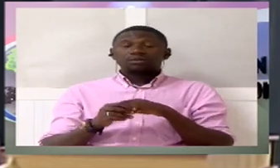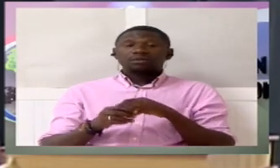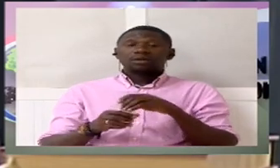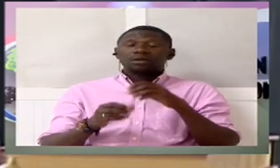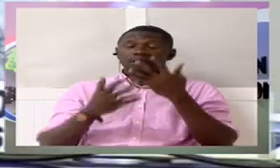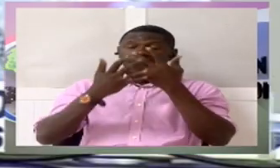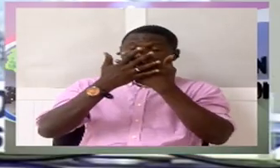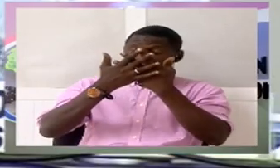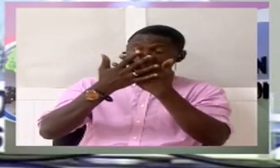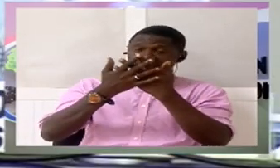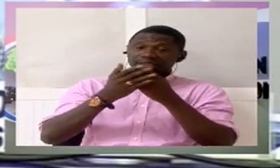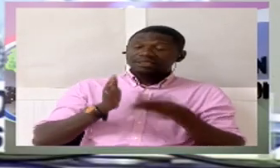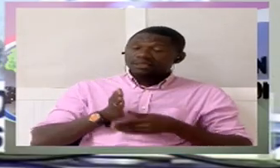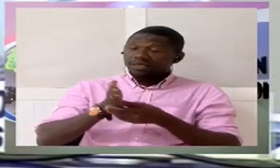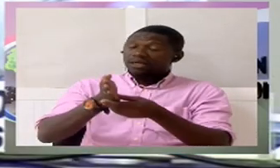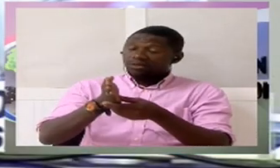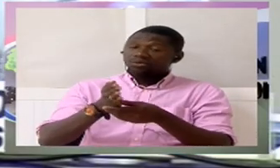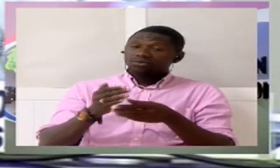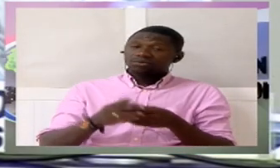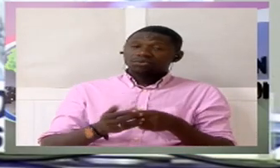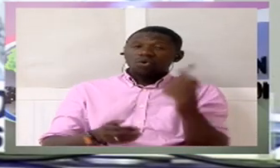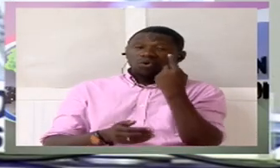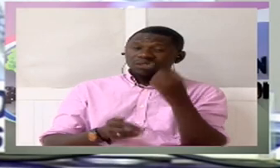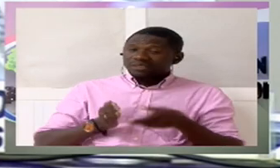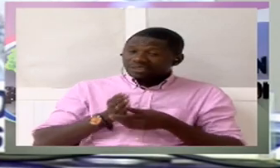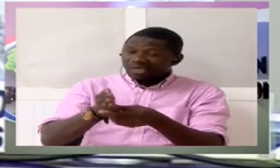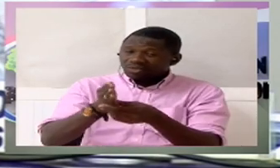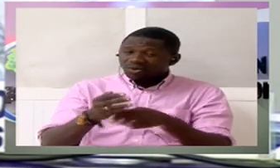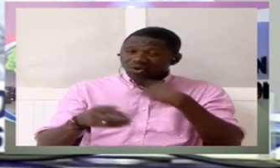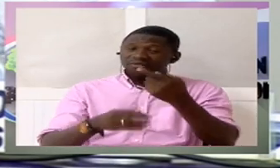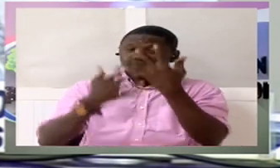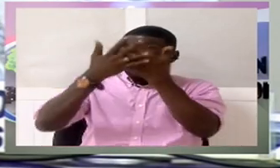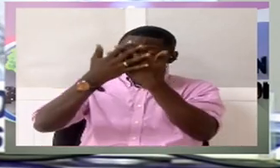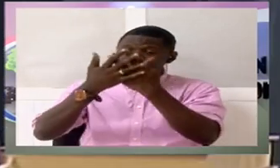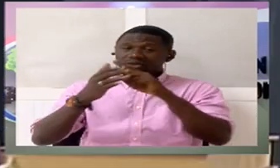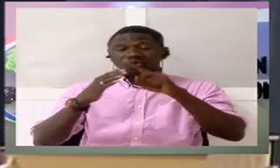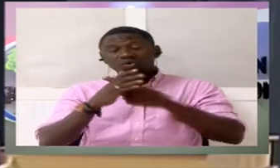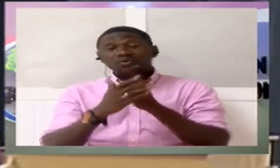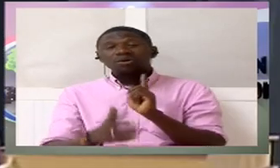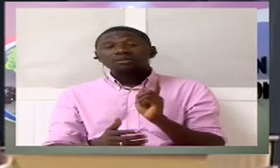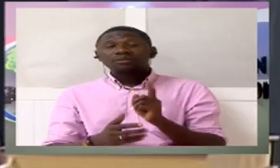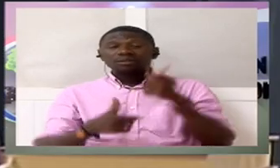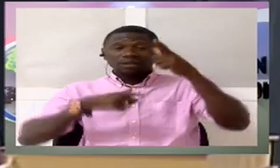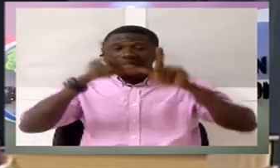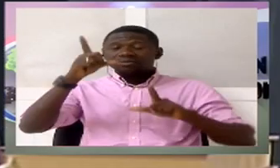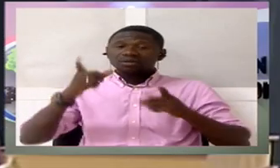director. Was he just a director in the prison? For director, the man named Martin Unkasoko, no?